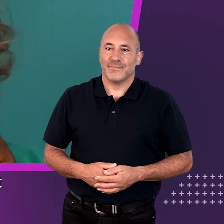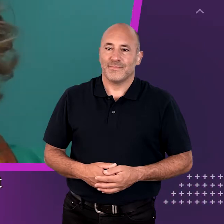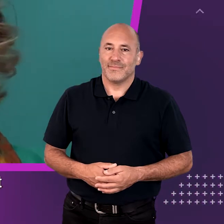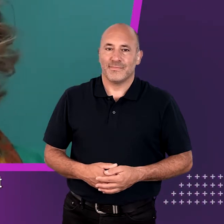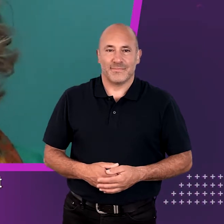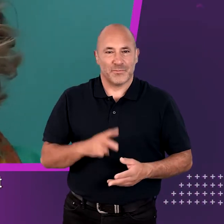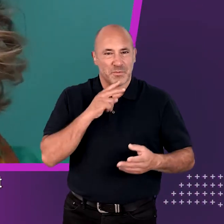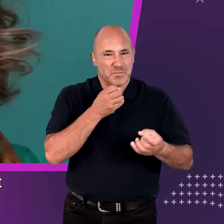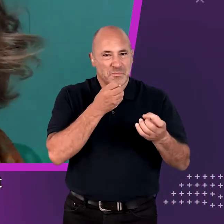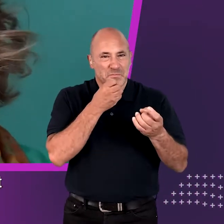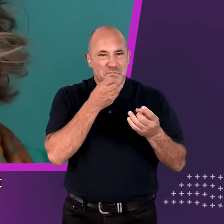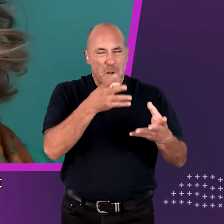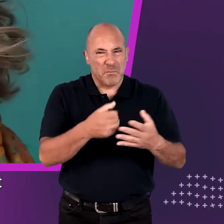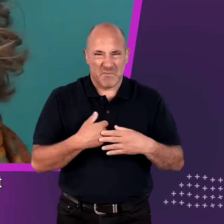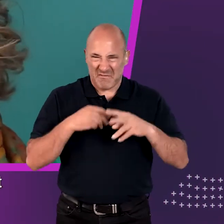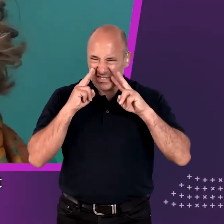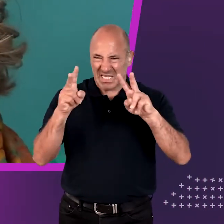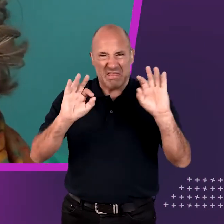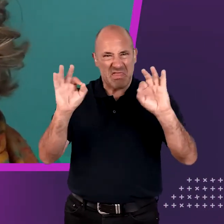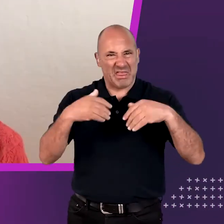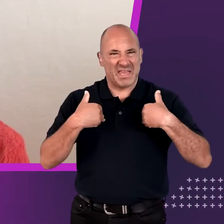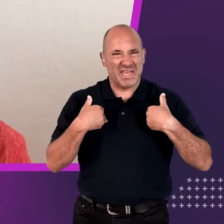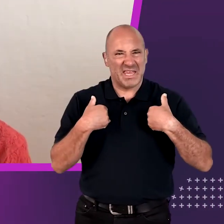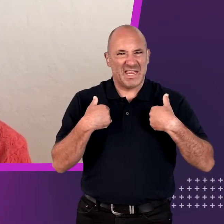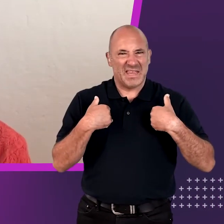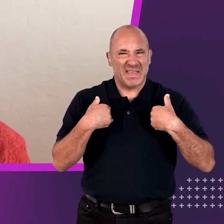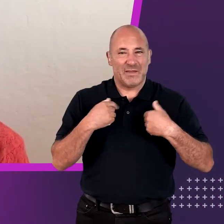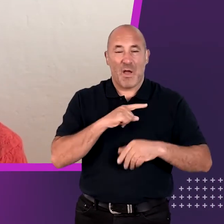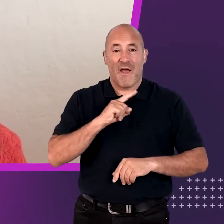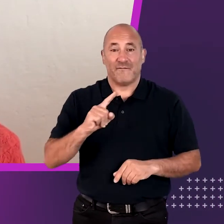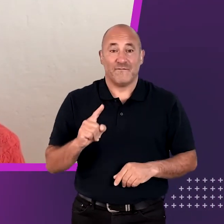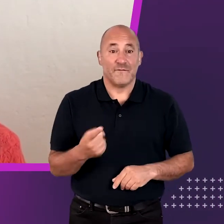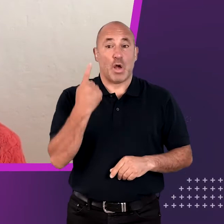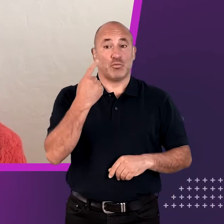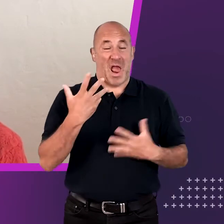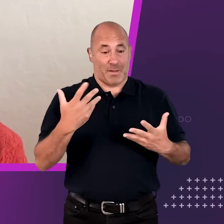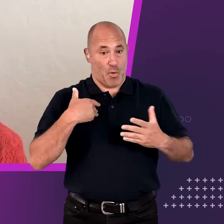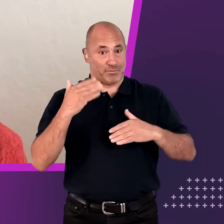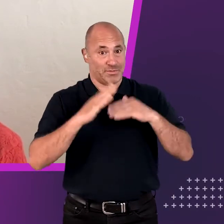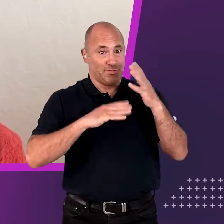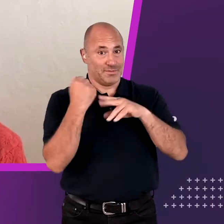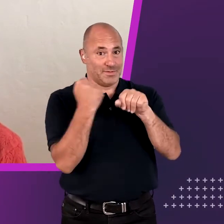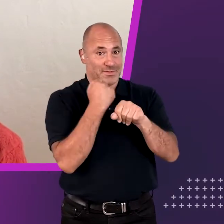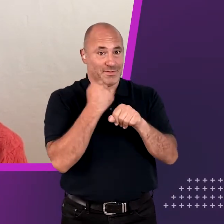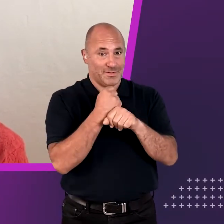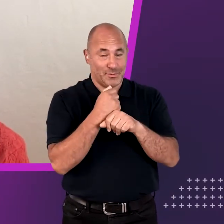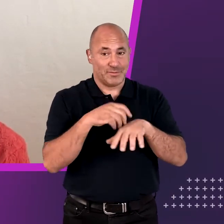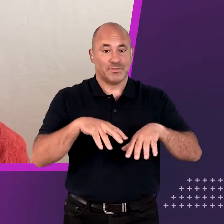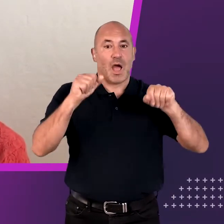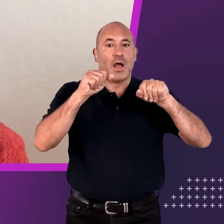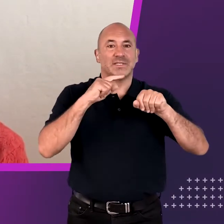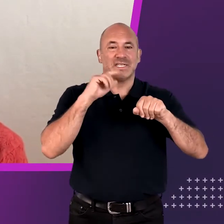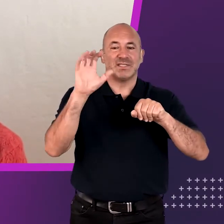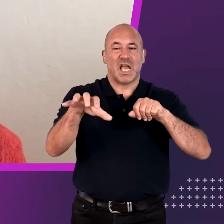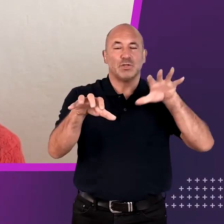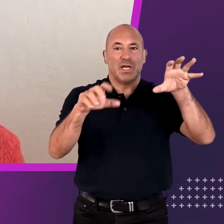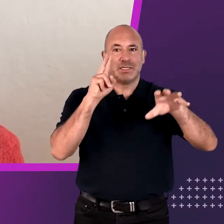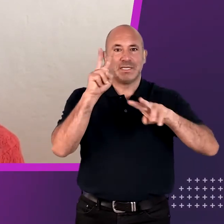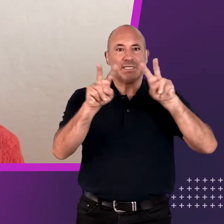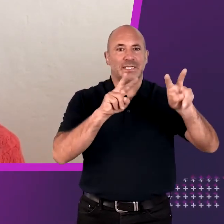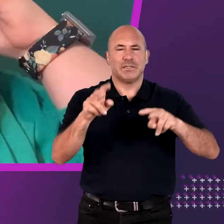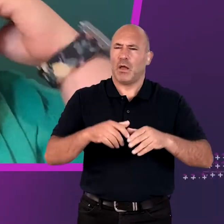That looks great, but I haven't seen any of those anywhere. That's because the first one is being built right now. You start to see them as